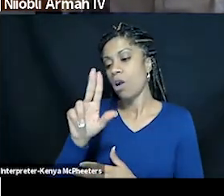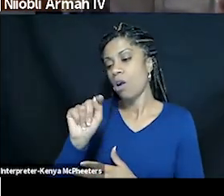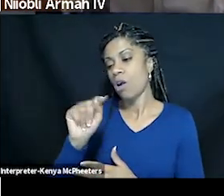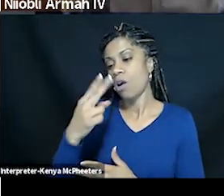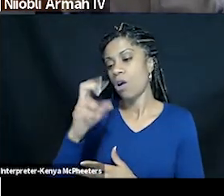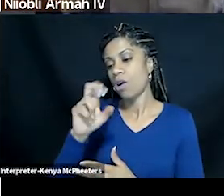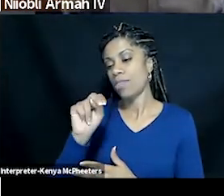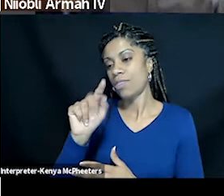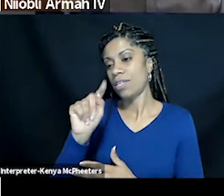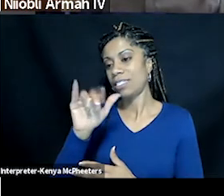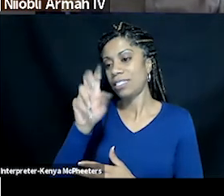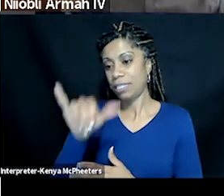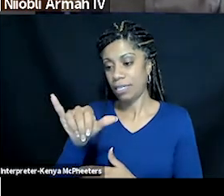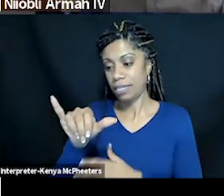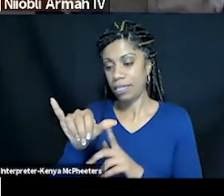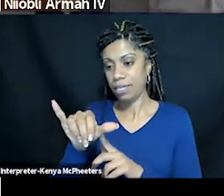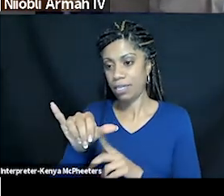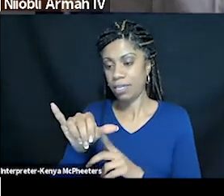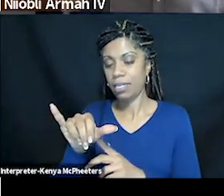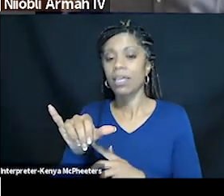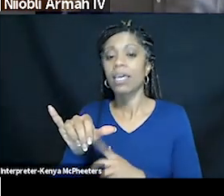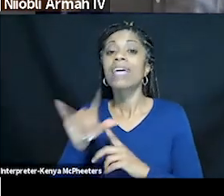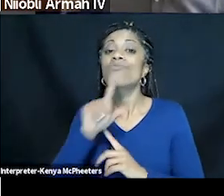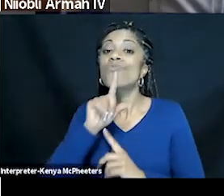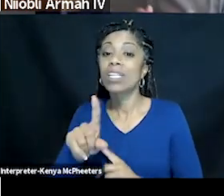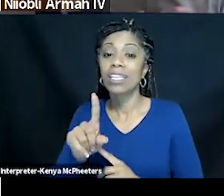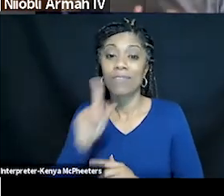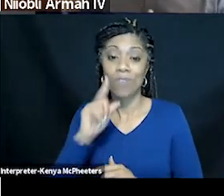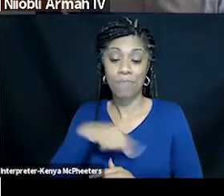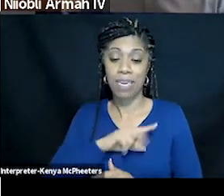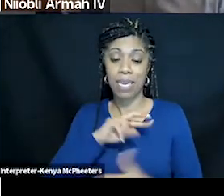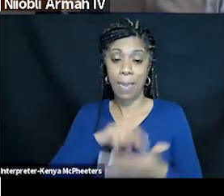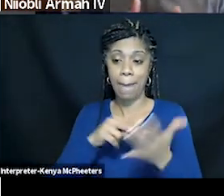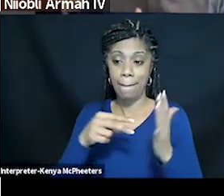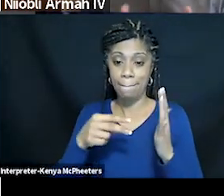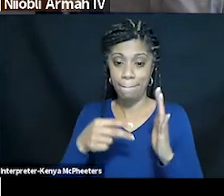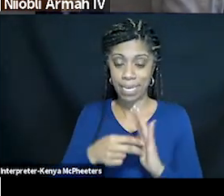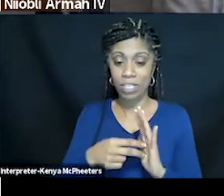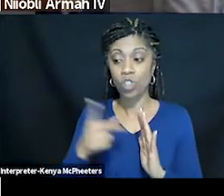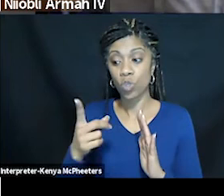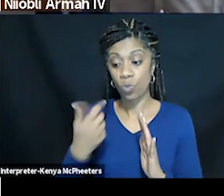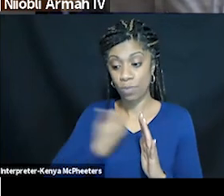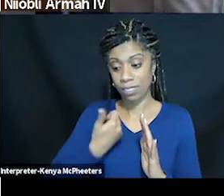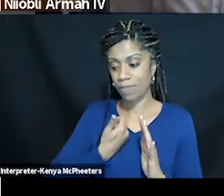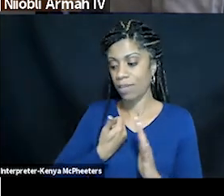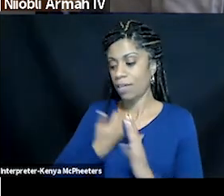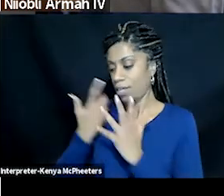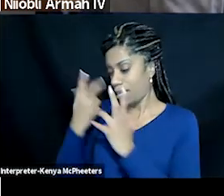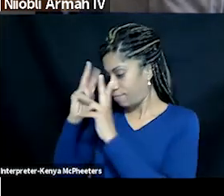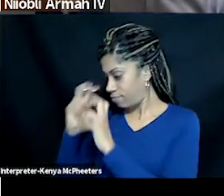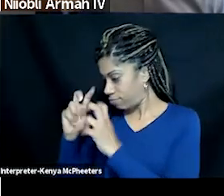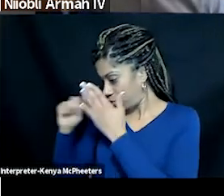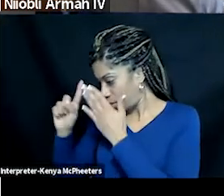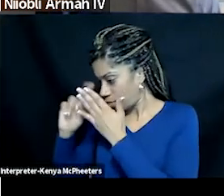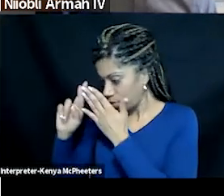talking to, they know that you've done some homework before you've entered space with them and you're not talking at them. And the best way to do that is to like find